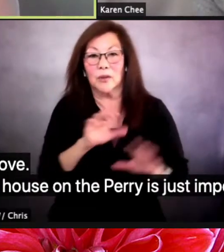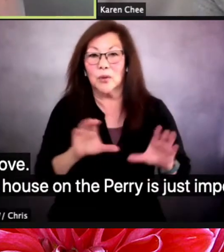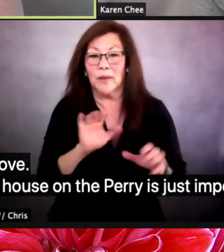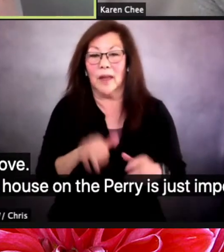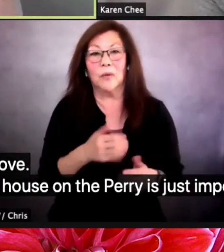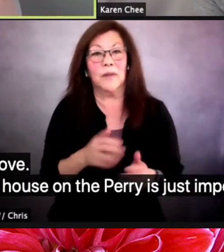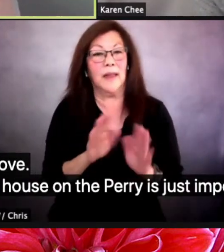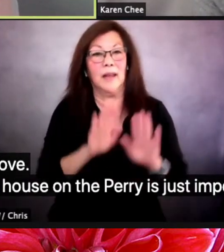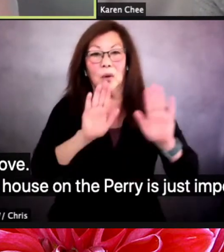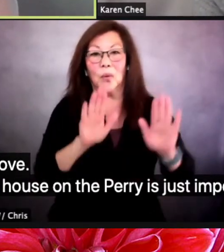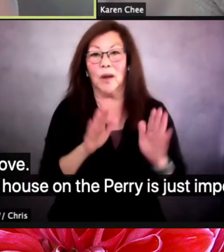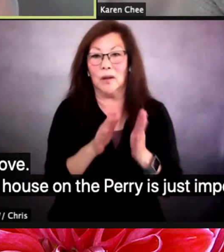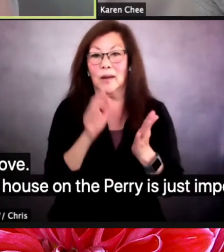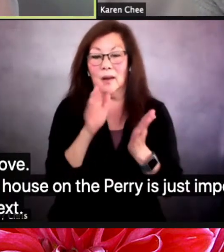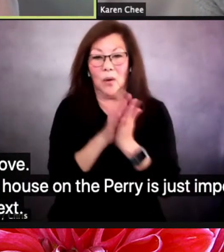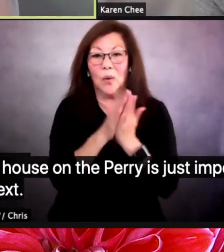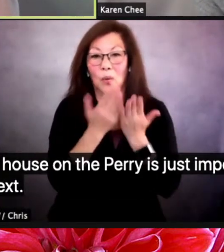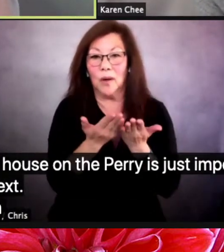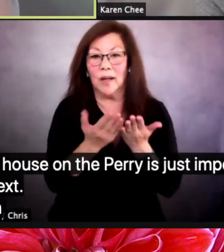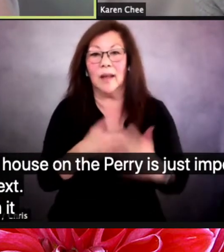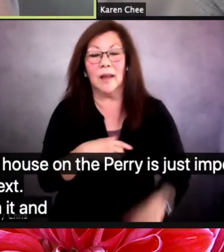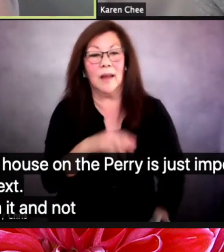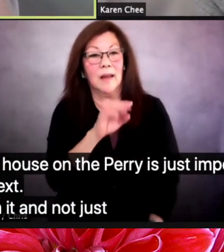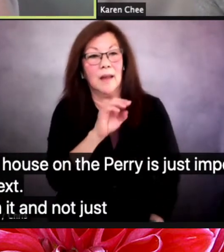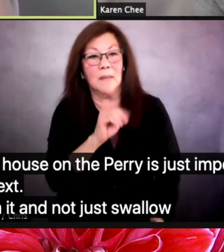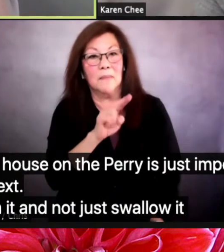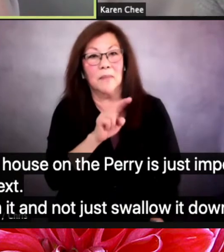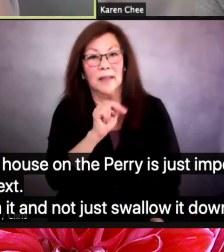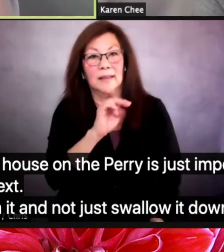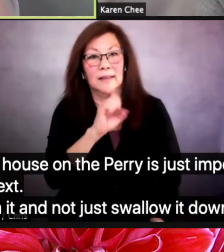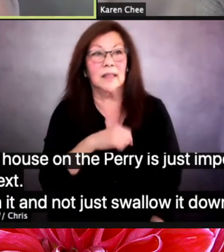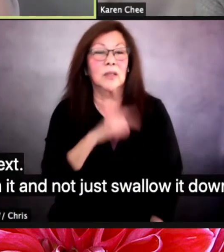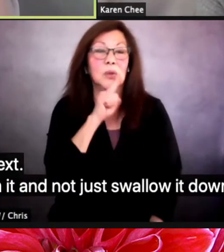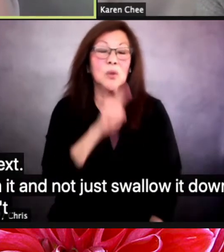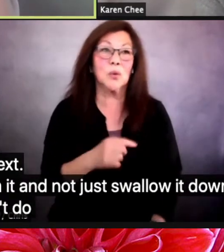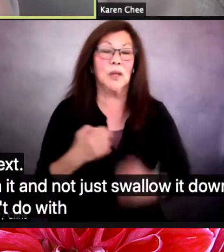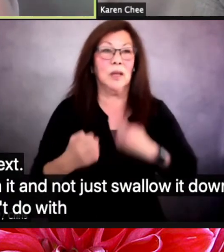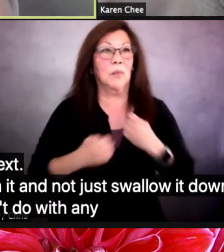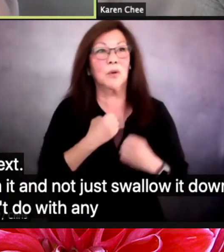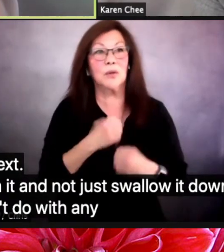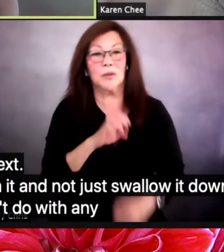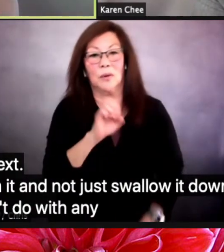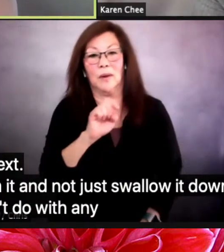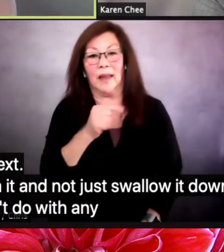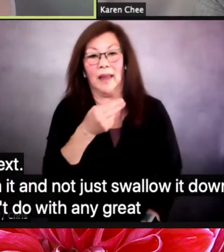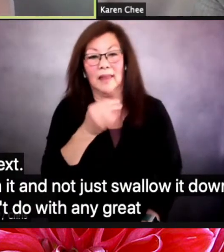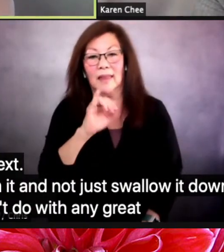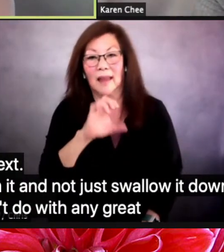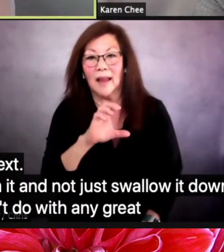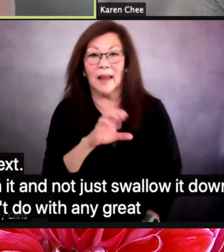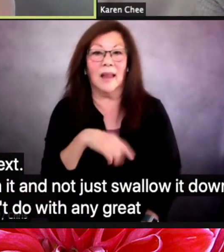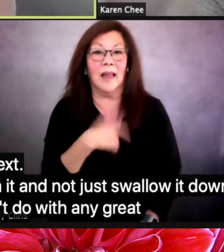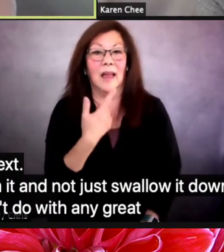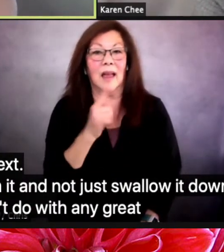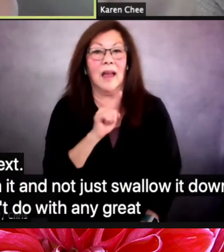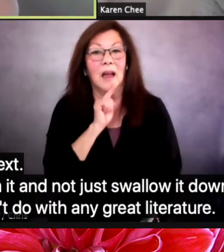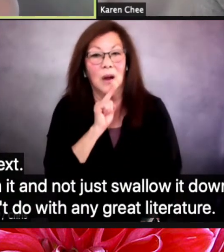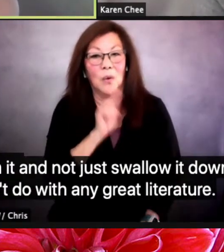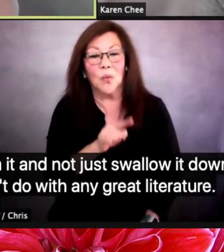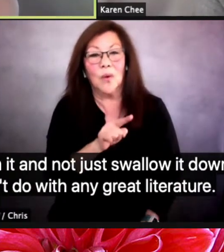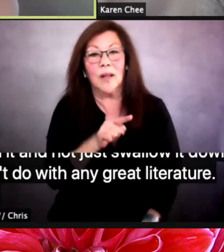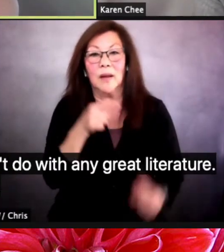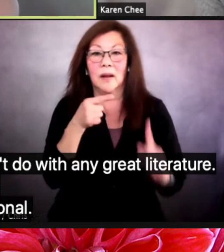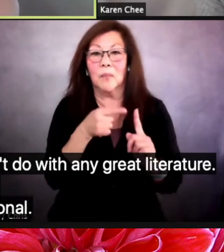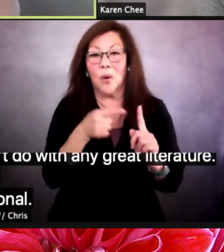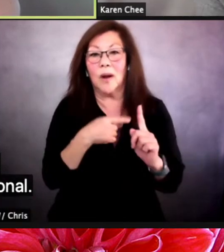is amazing. It's like so emotional. It's so epic and sweepy. And I think the other thing I want to think